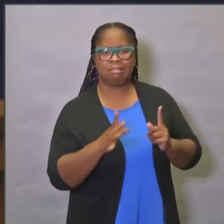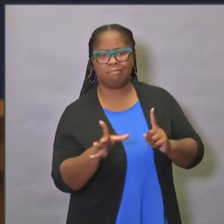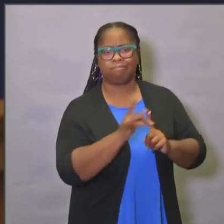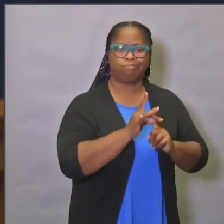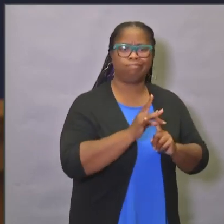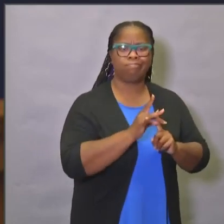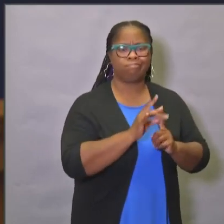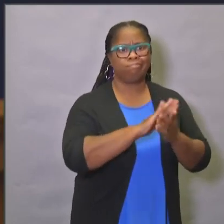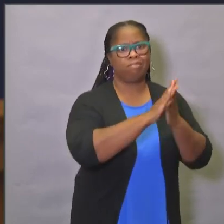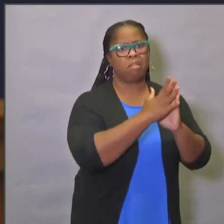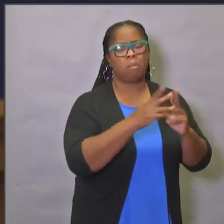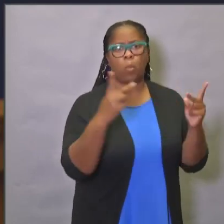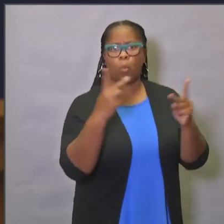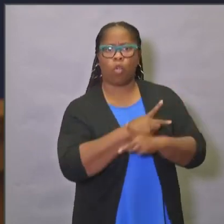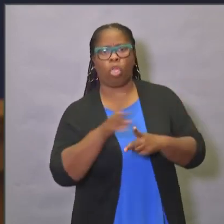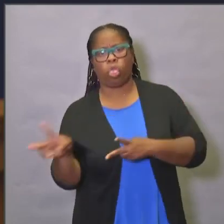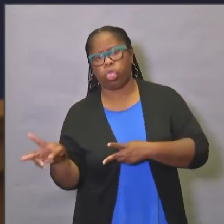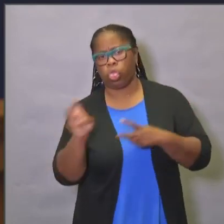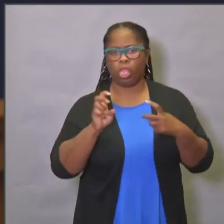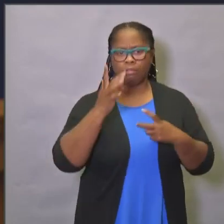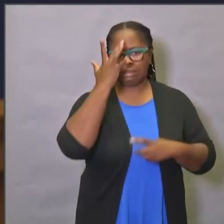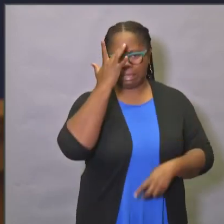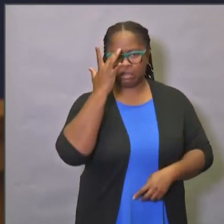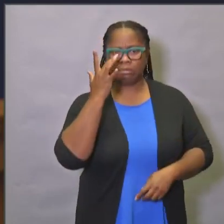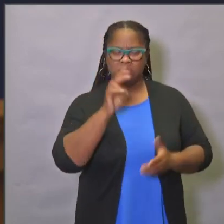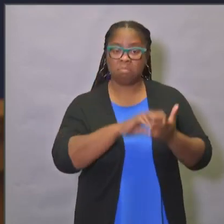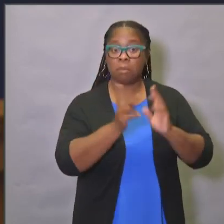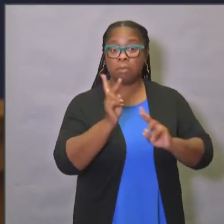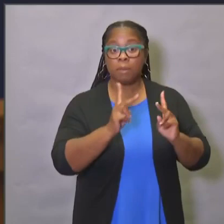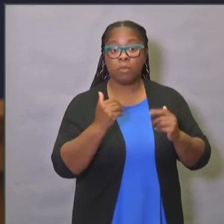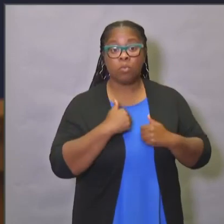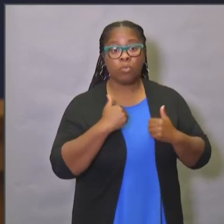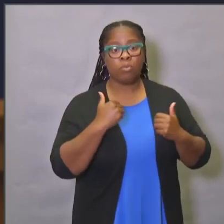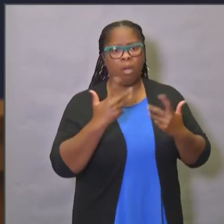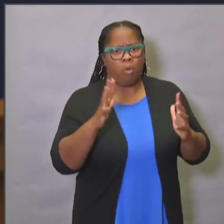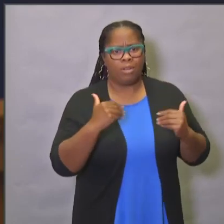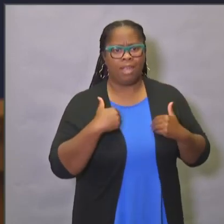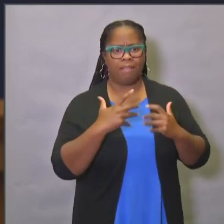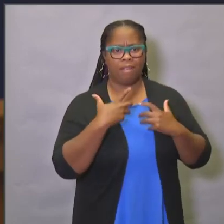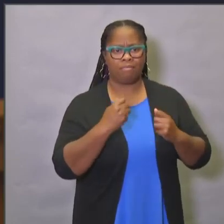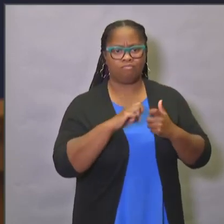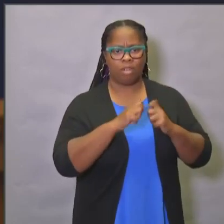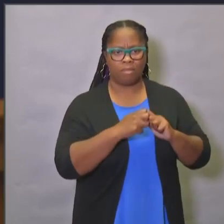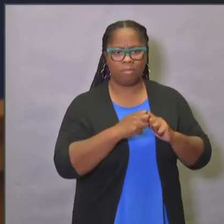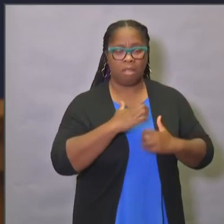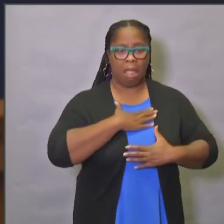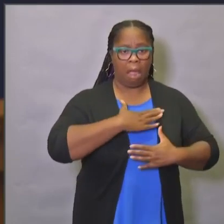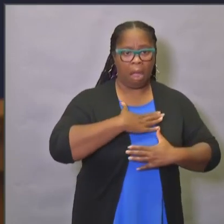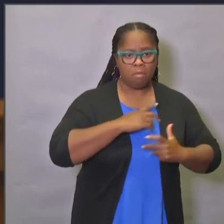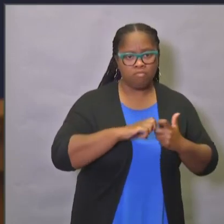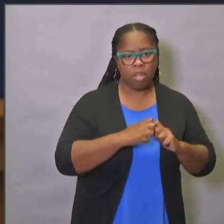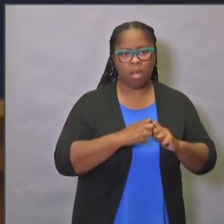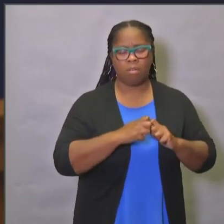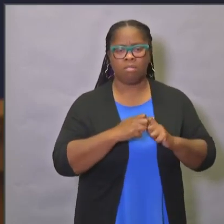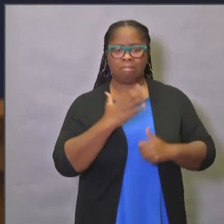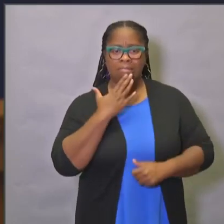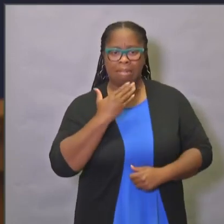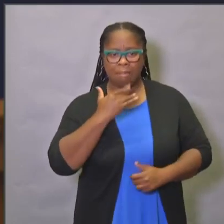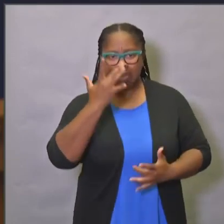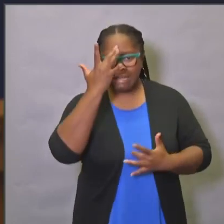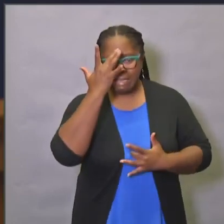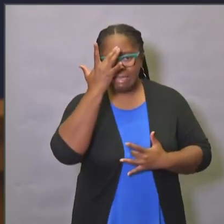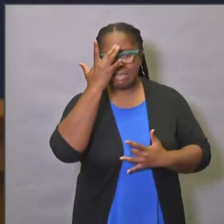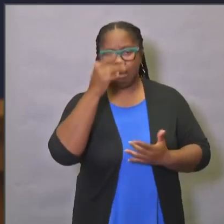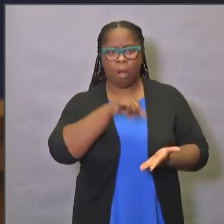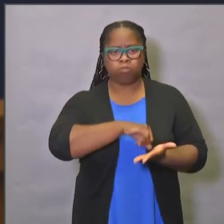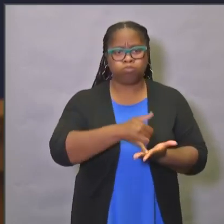COVID-19. These are individuals with underlying health conditions such as asthma, diabetes, obesity, and heart disease. And